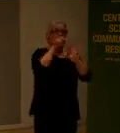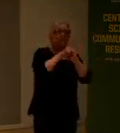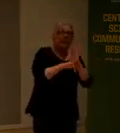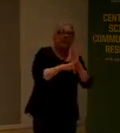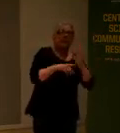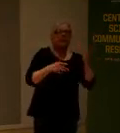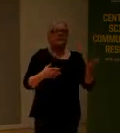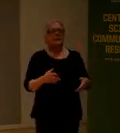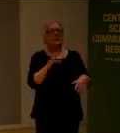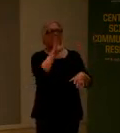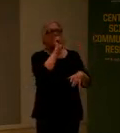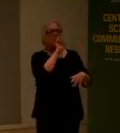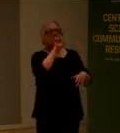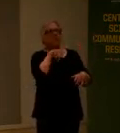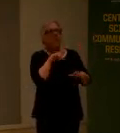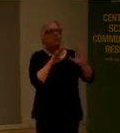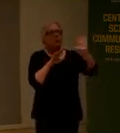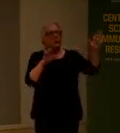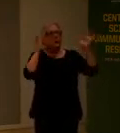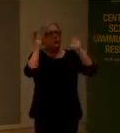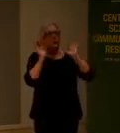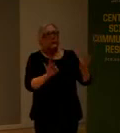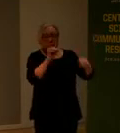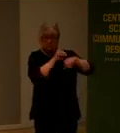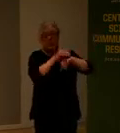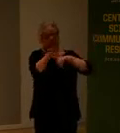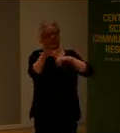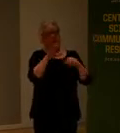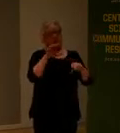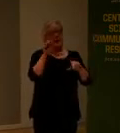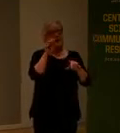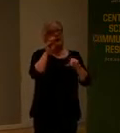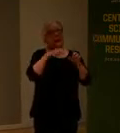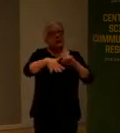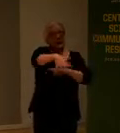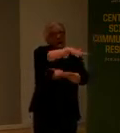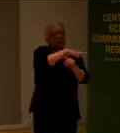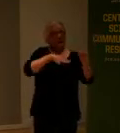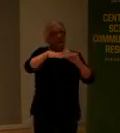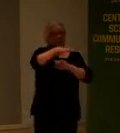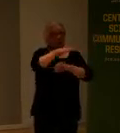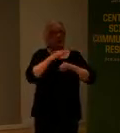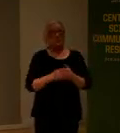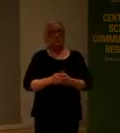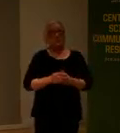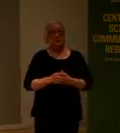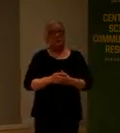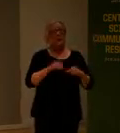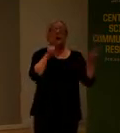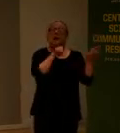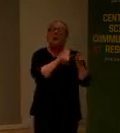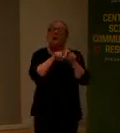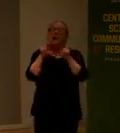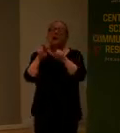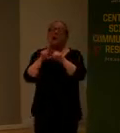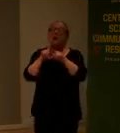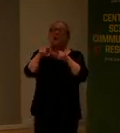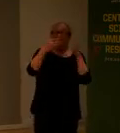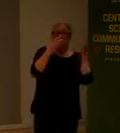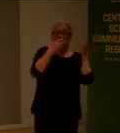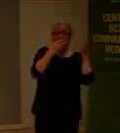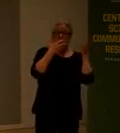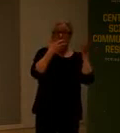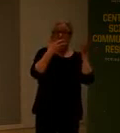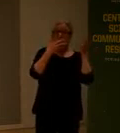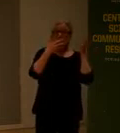corporation decisions, that all of that impacts the environment, and the environment is impacting them increasingly, then that also starts